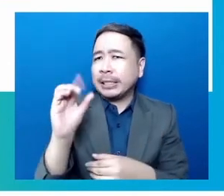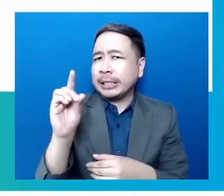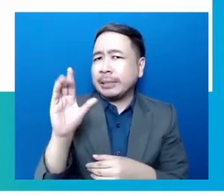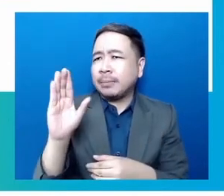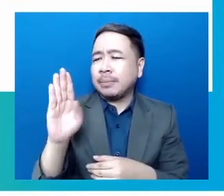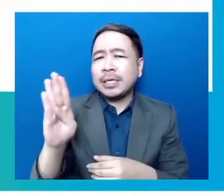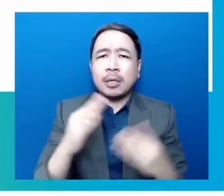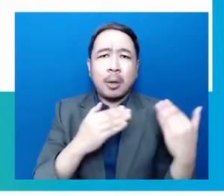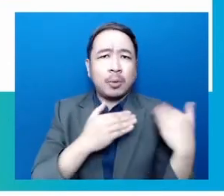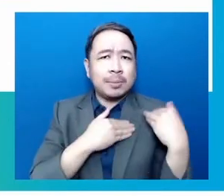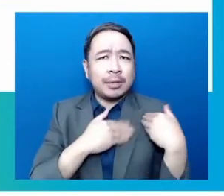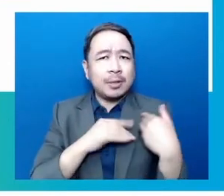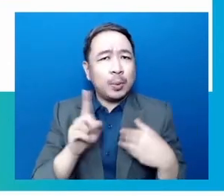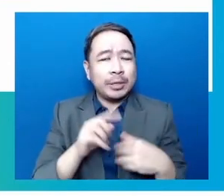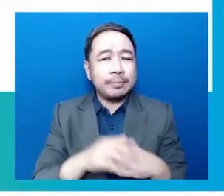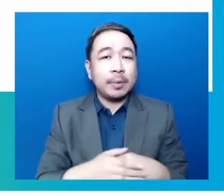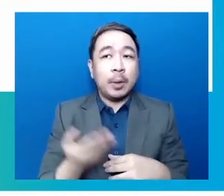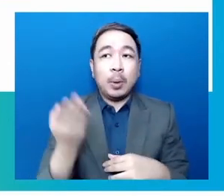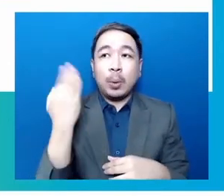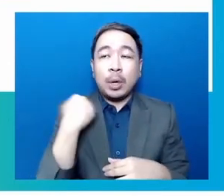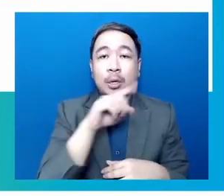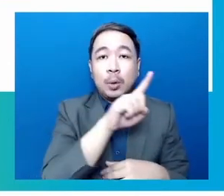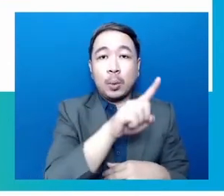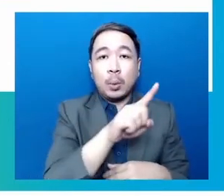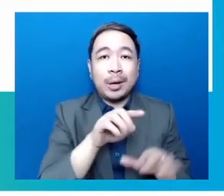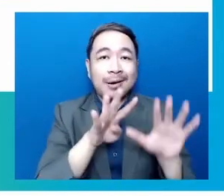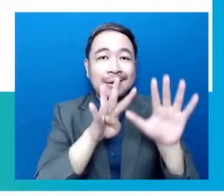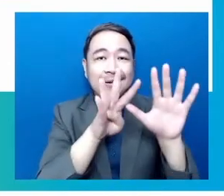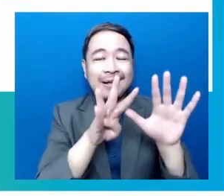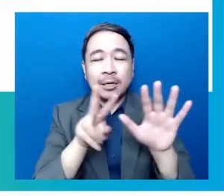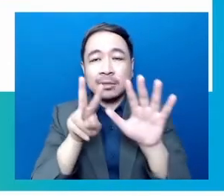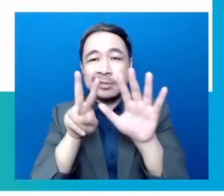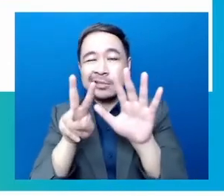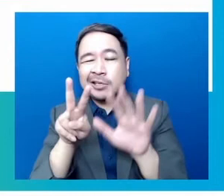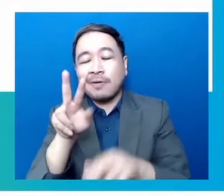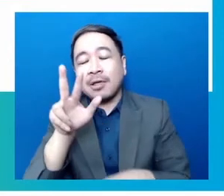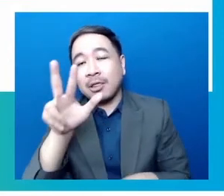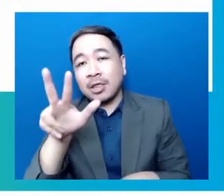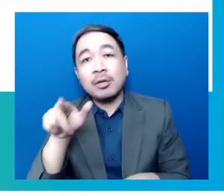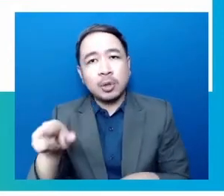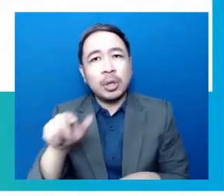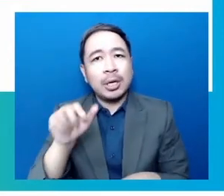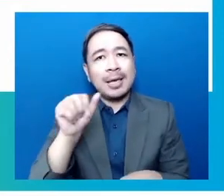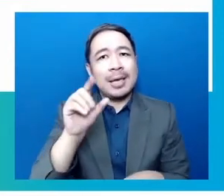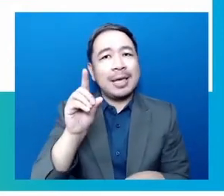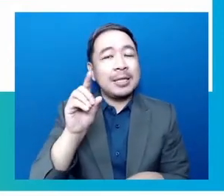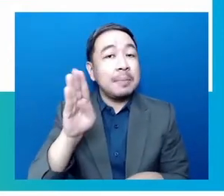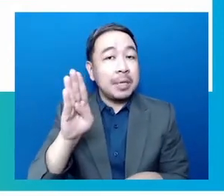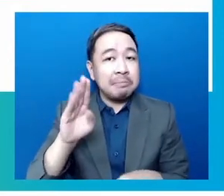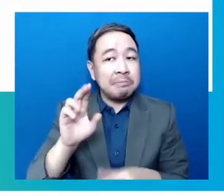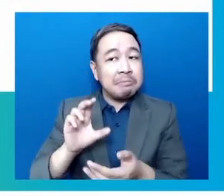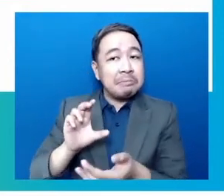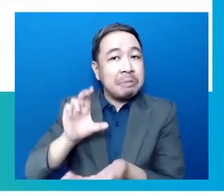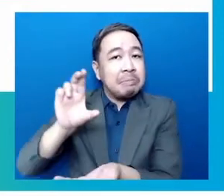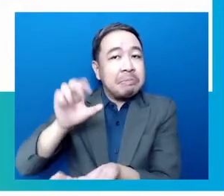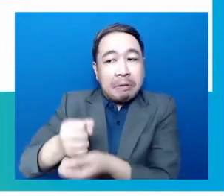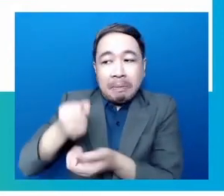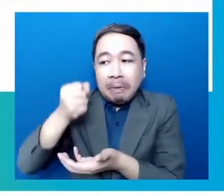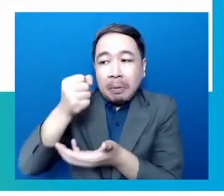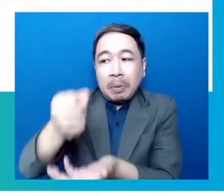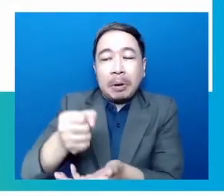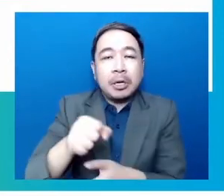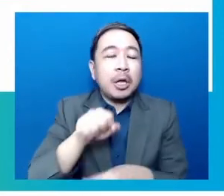since 1973, ADB has invested $28.56 billion in Bangladesh, and energy sector